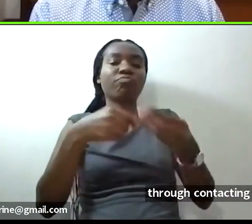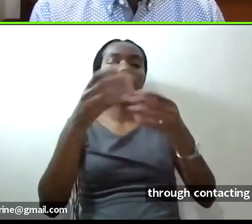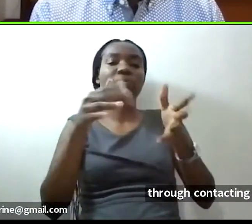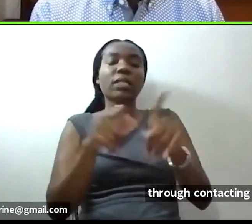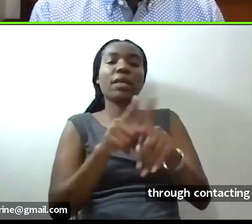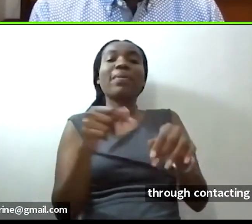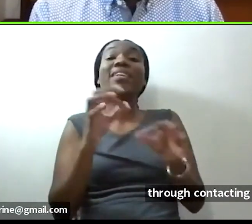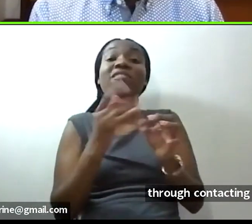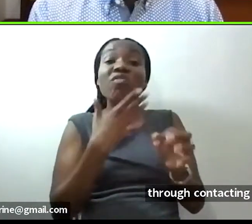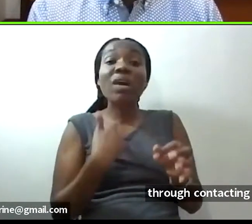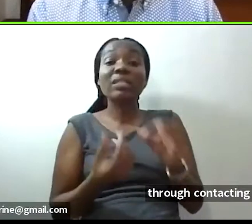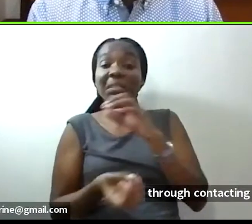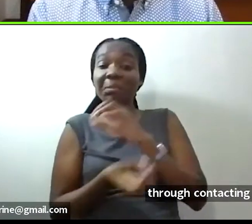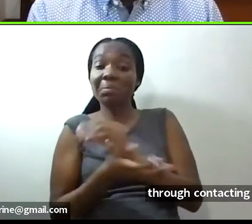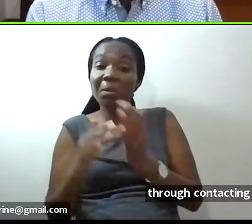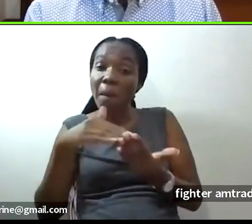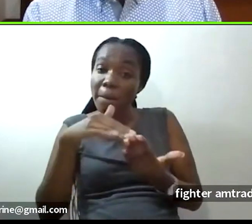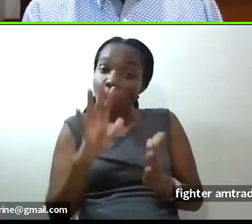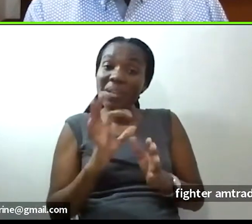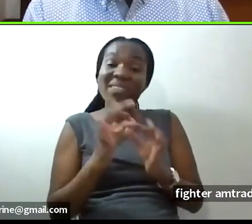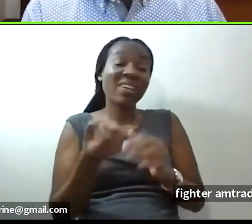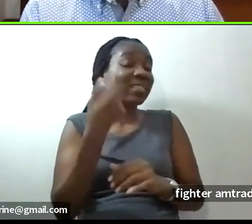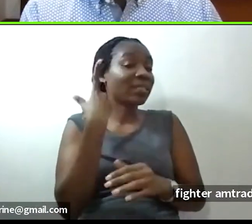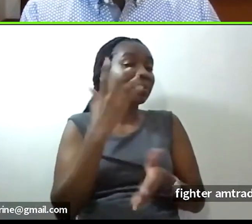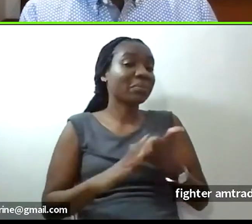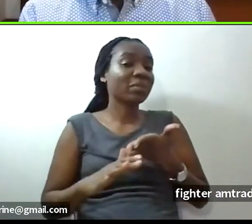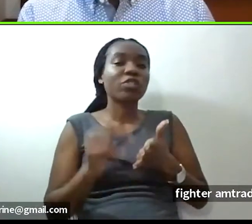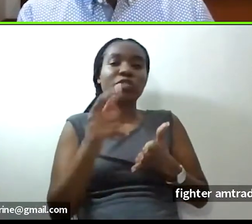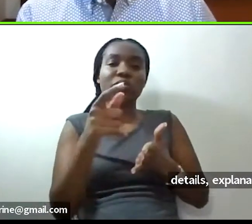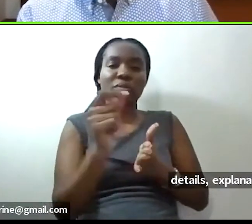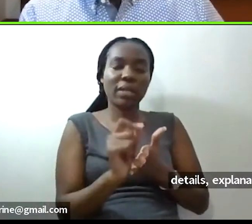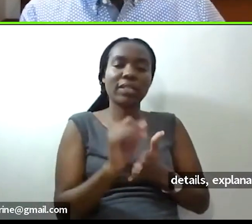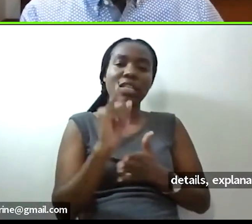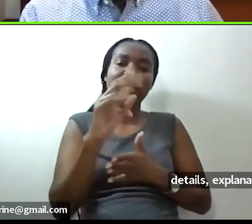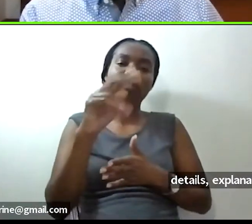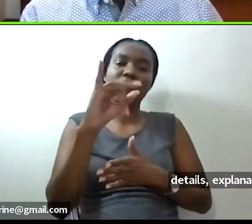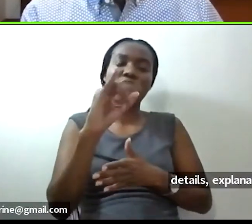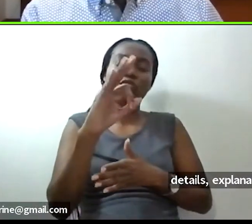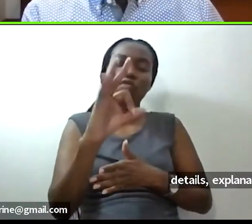or explanation on the things that you do not understand, just write to